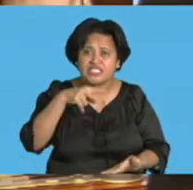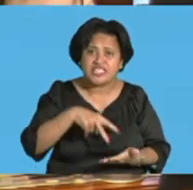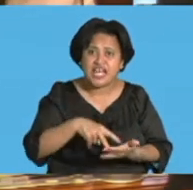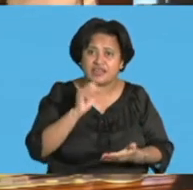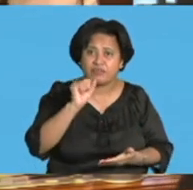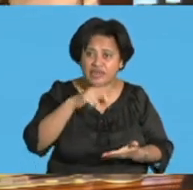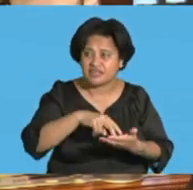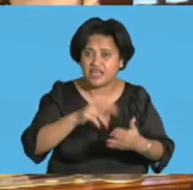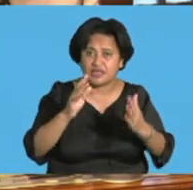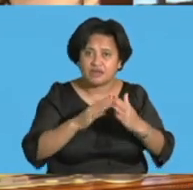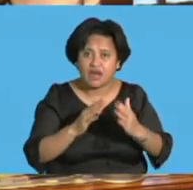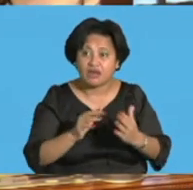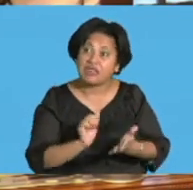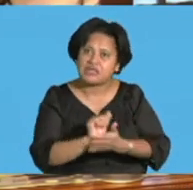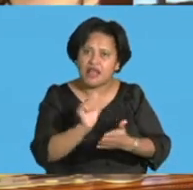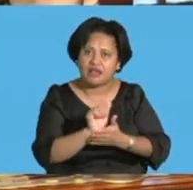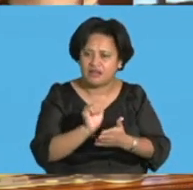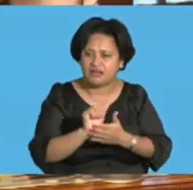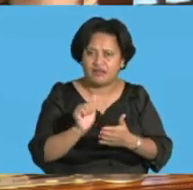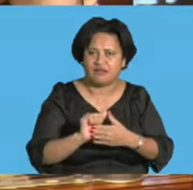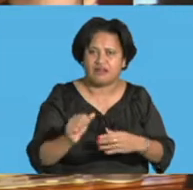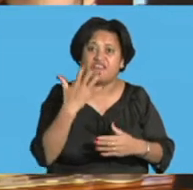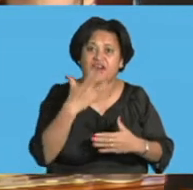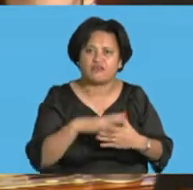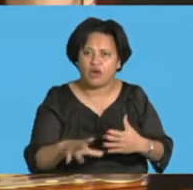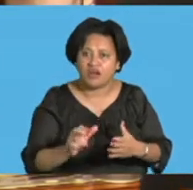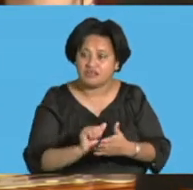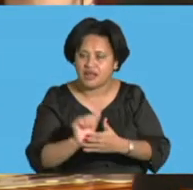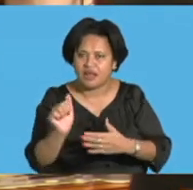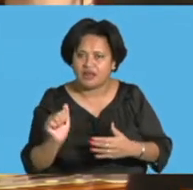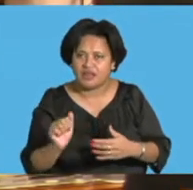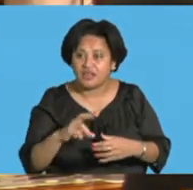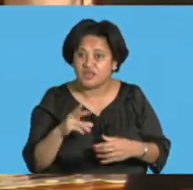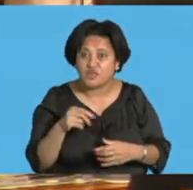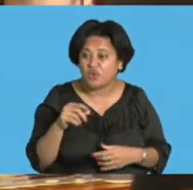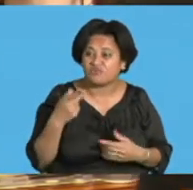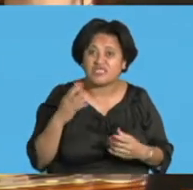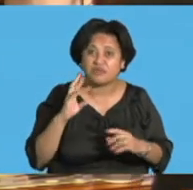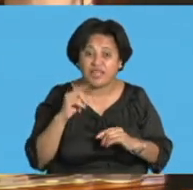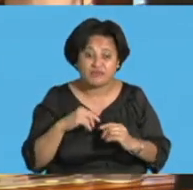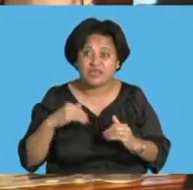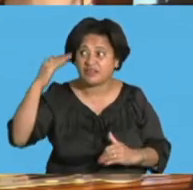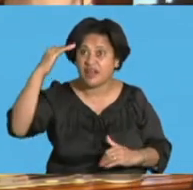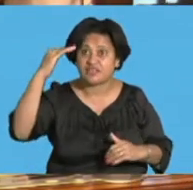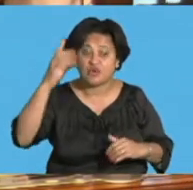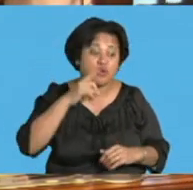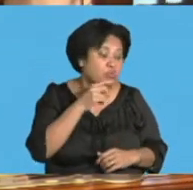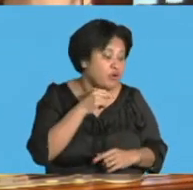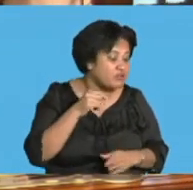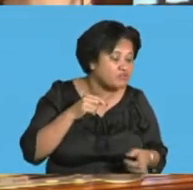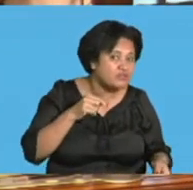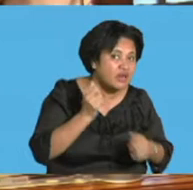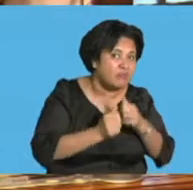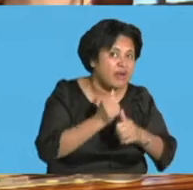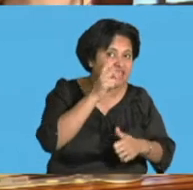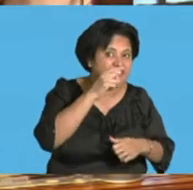of the amount of money still on the card. An elder sibling, Mr. Speaker, will borrow his or her younger sibling's e-ticket to go to university when he or she